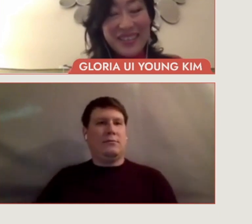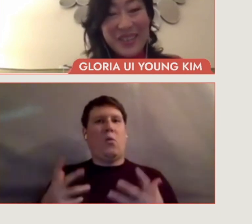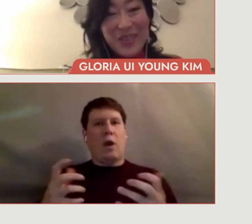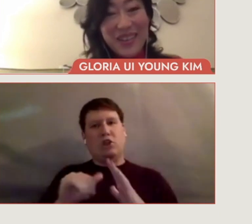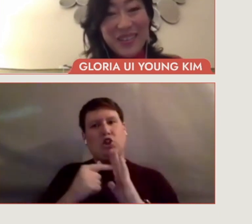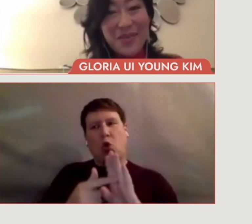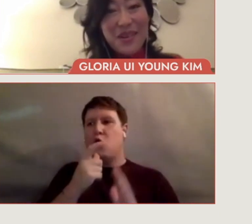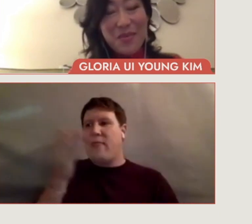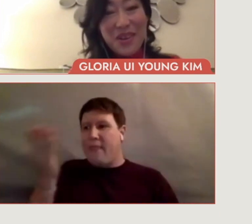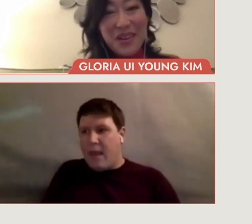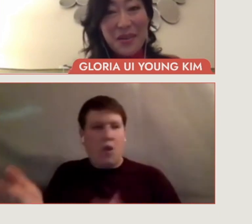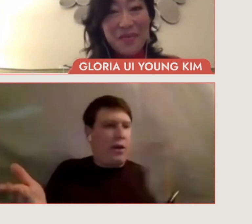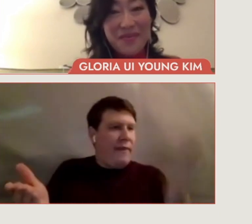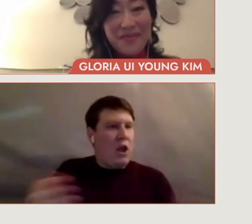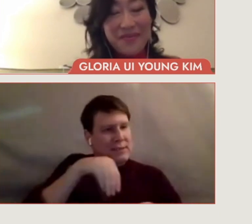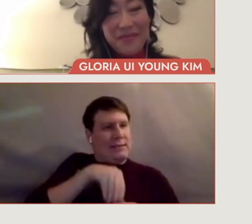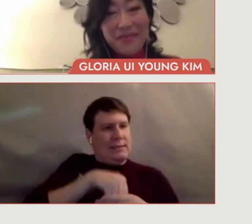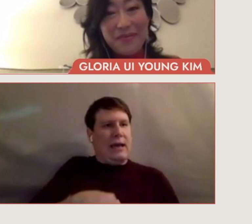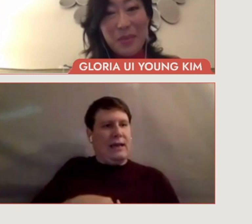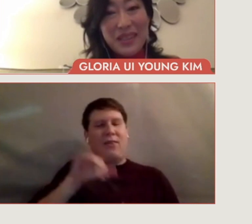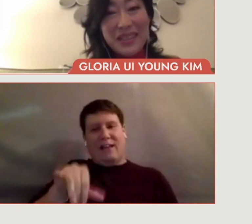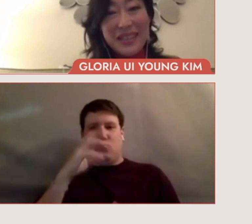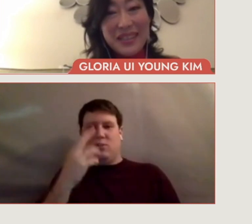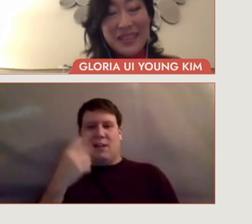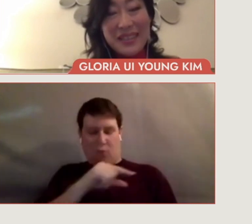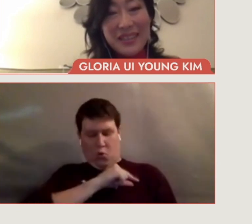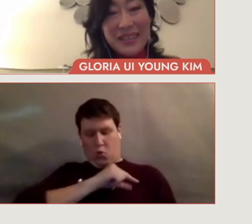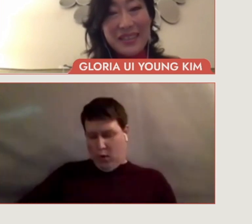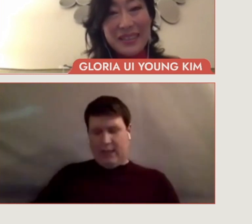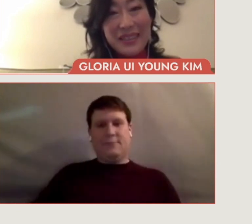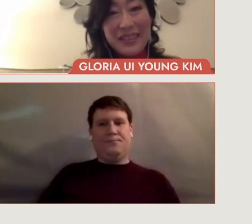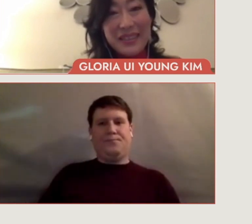mm-hmm. that's why I called it Queen mm-hmm. of the Morning Calm. That made mm-hmm. sense.